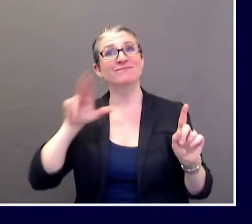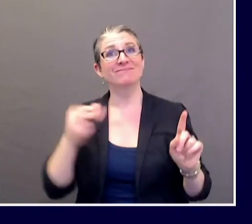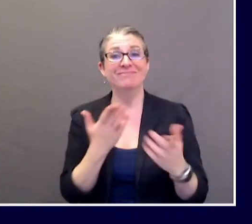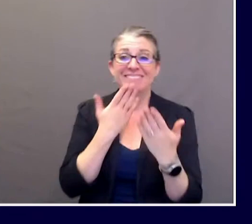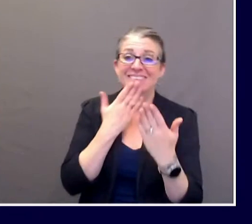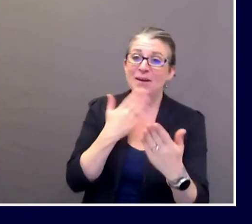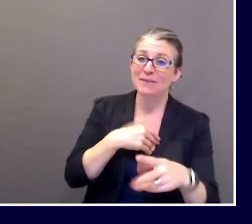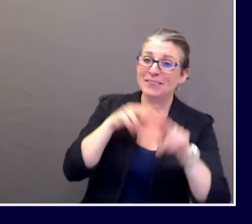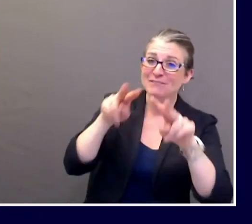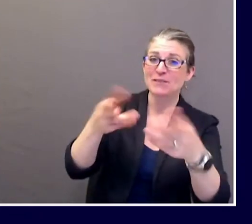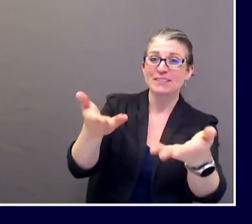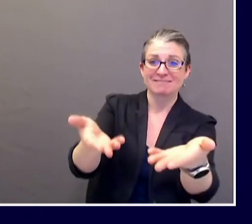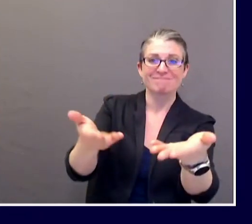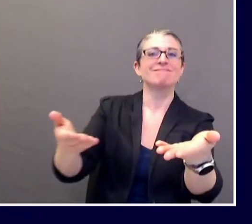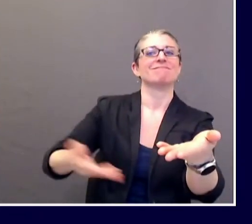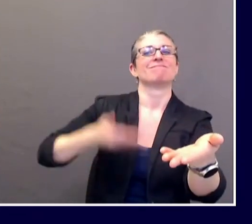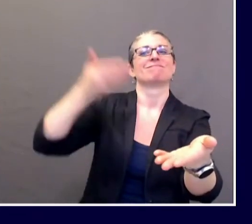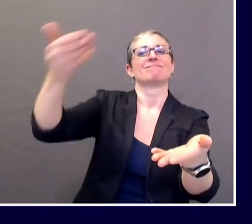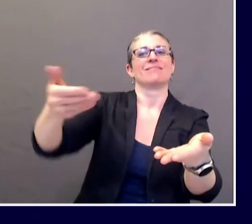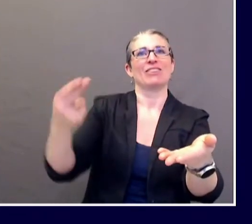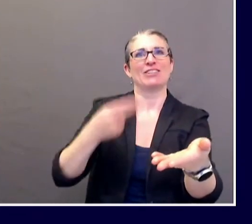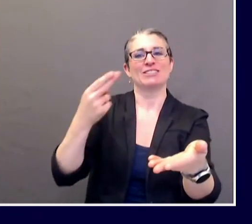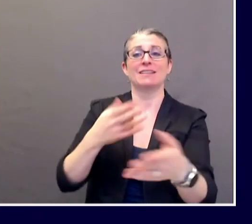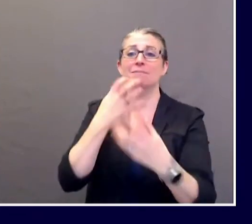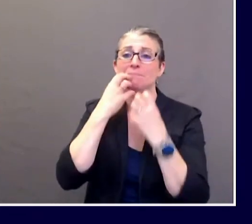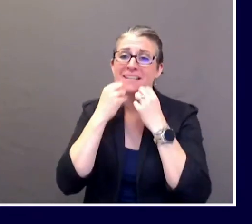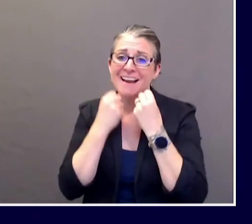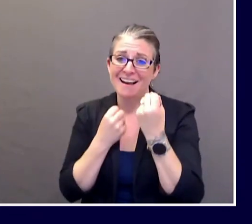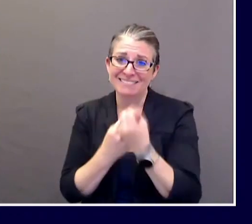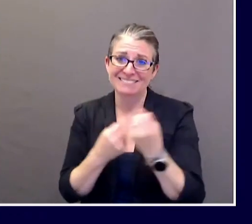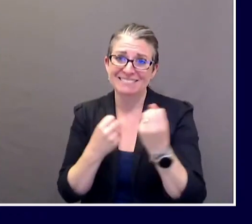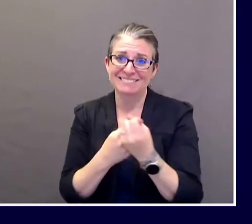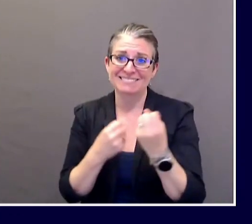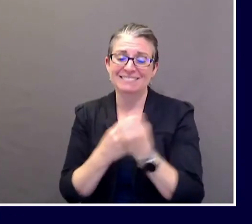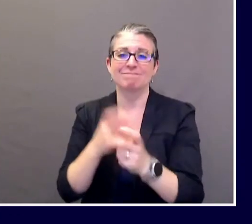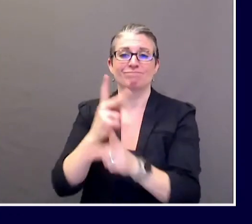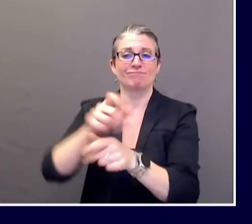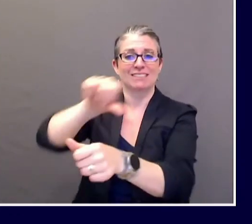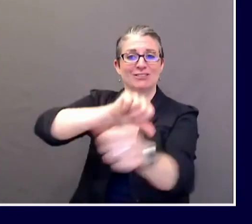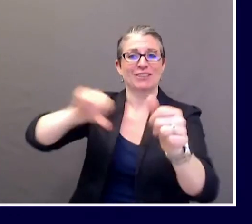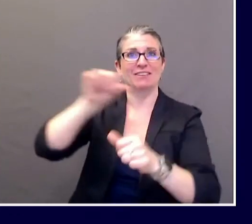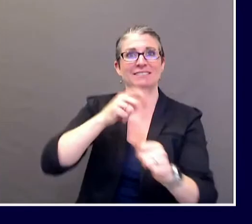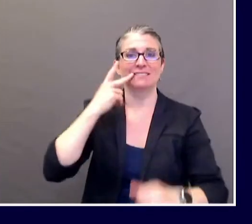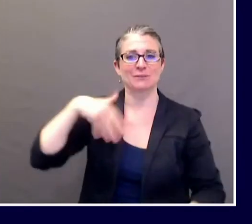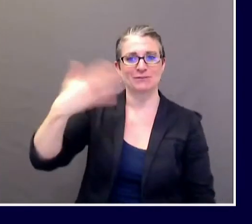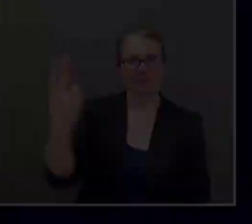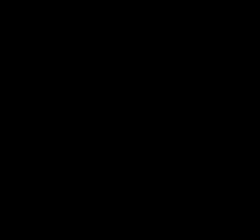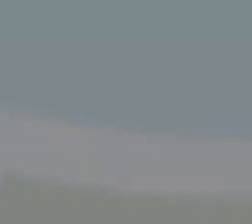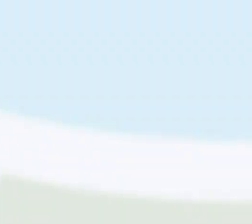with everyone again soon. In the meantime, please be kind and take care of one another. Talk to everyone later.